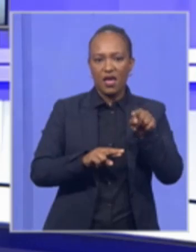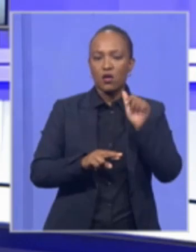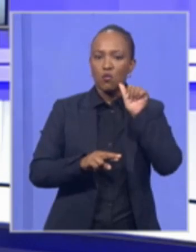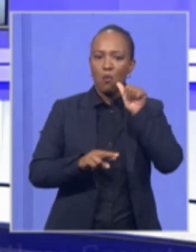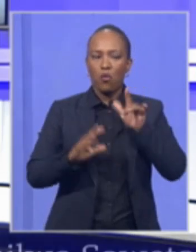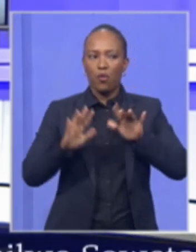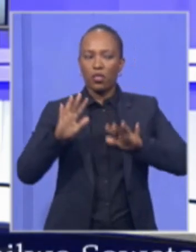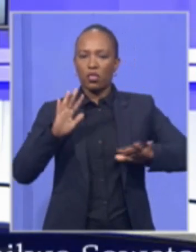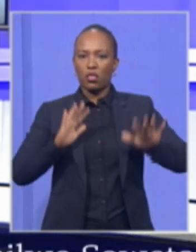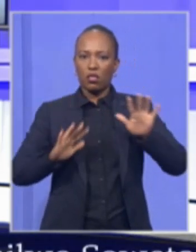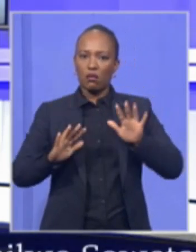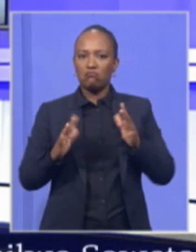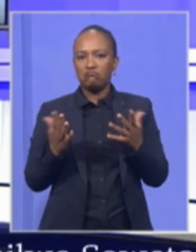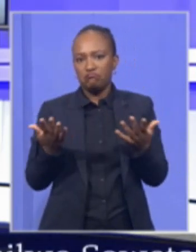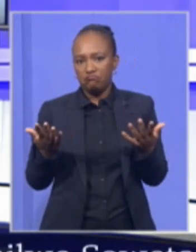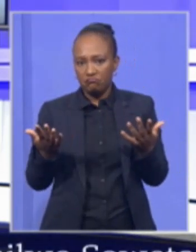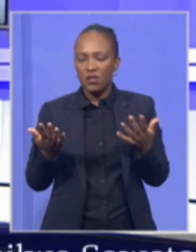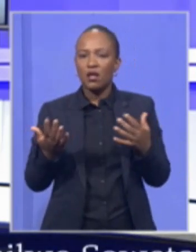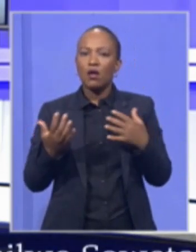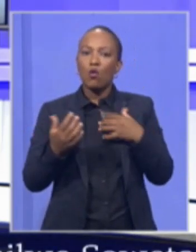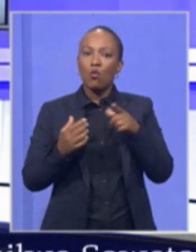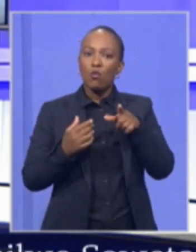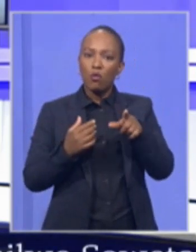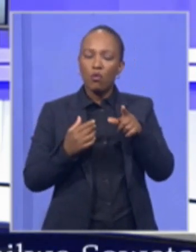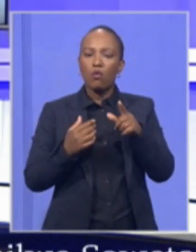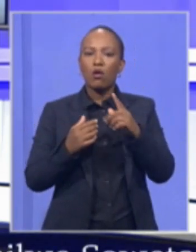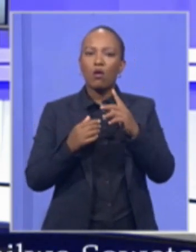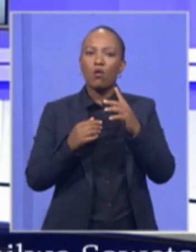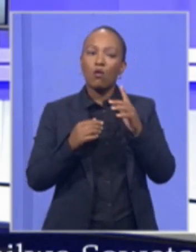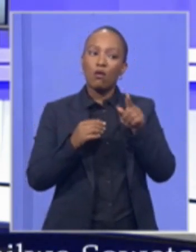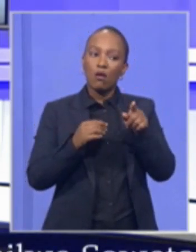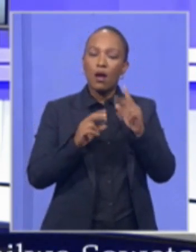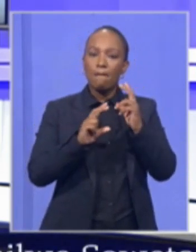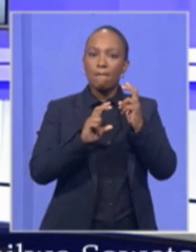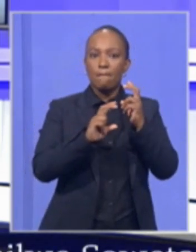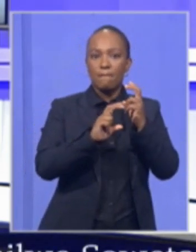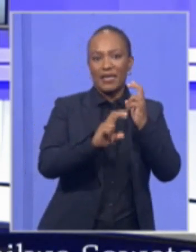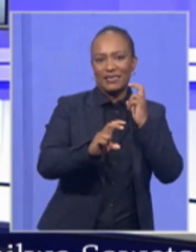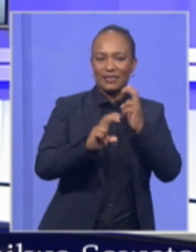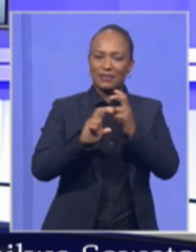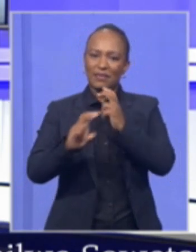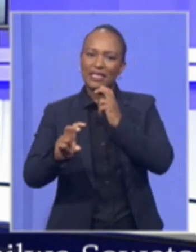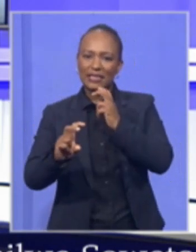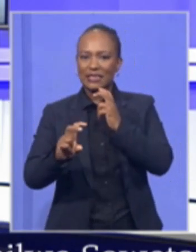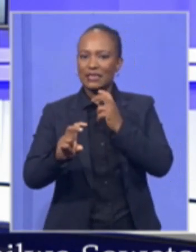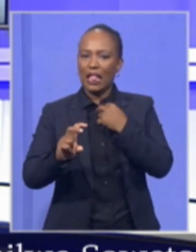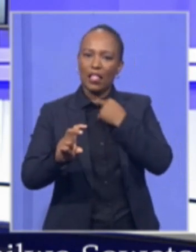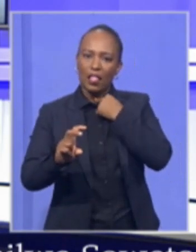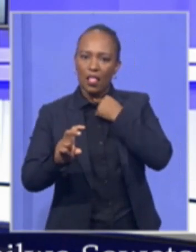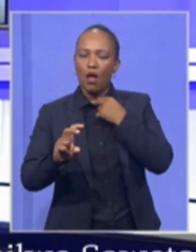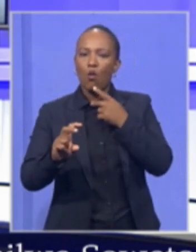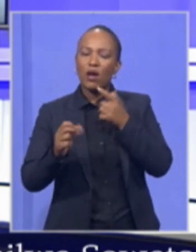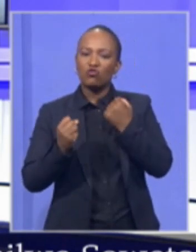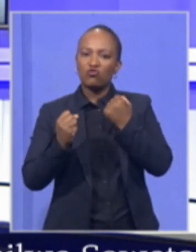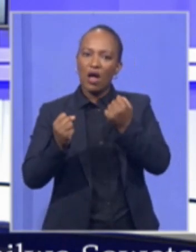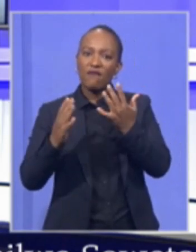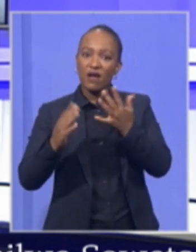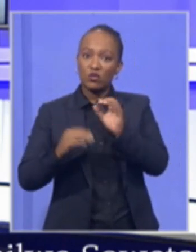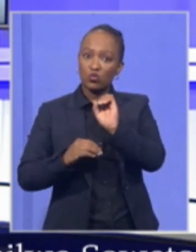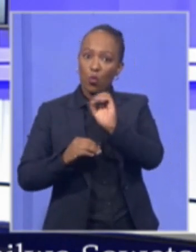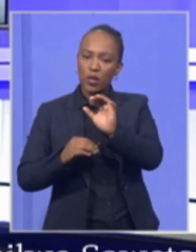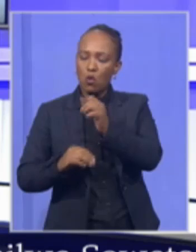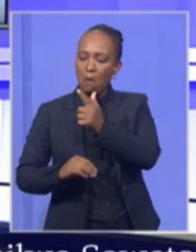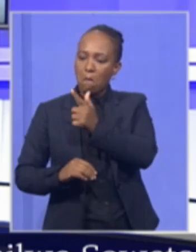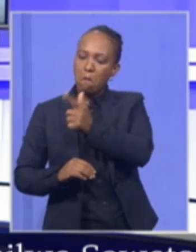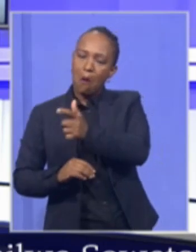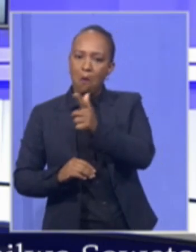sasa seo se latela go fegwa ga maeto a dibese go latela go thuntšhwa ga baotledi ba babedi ba dibese tšeo ka Soweto mesong ya